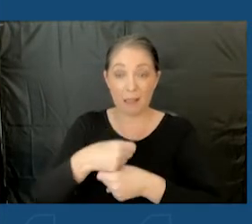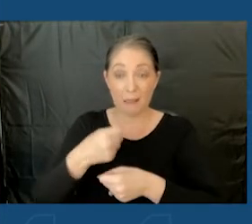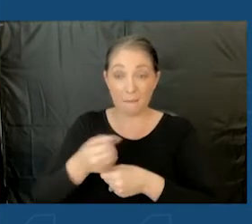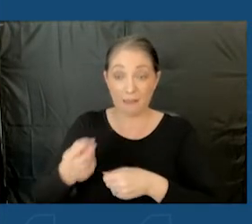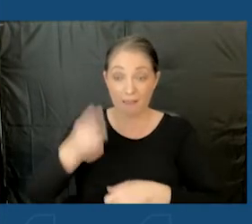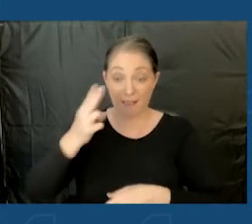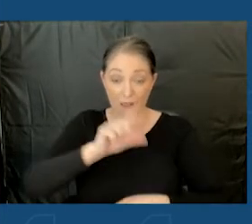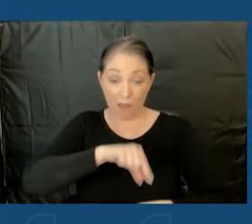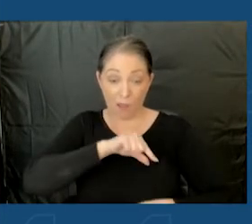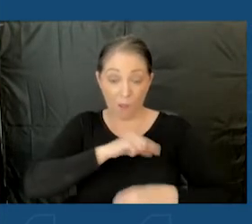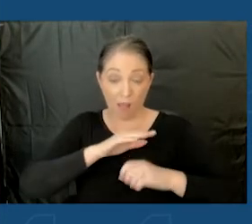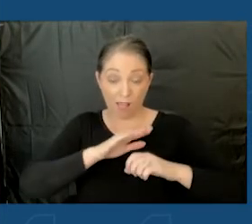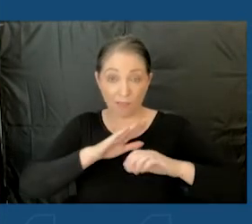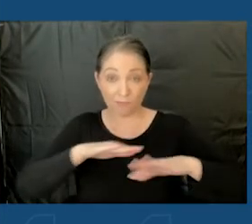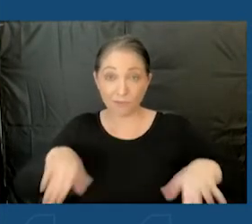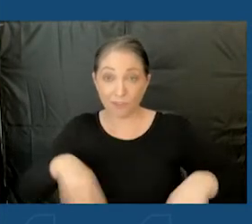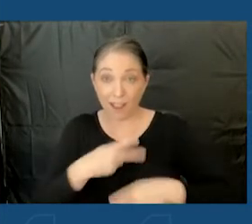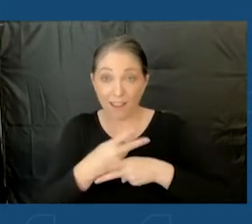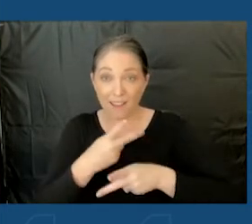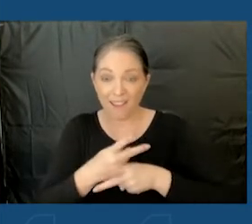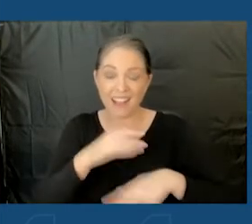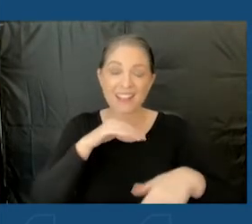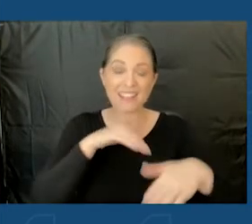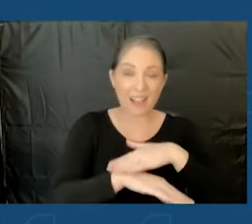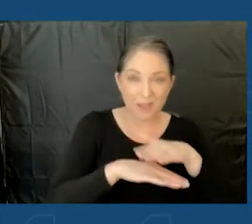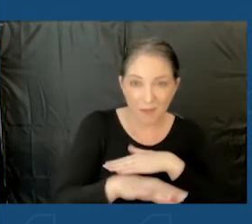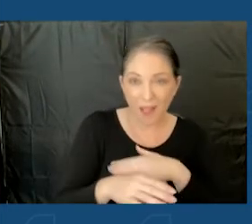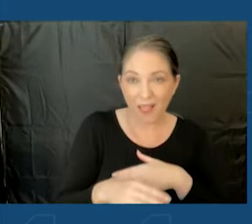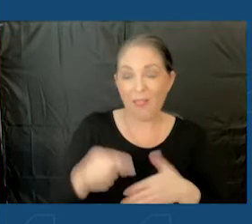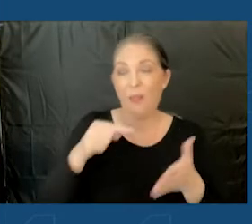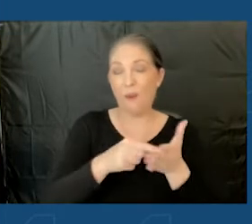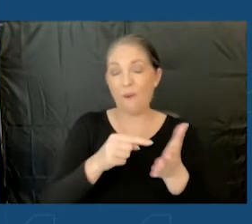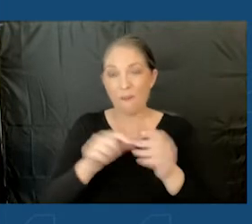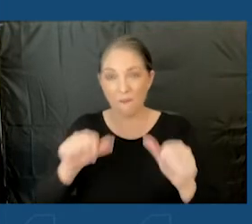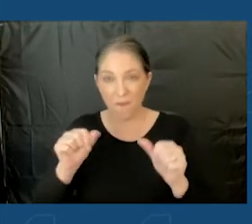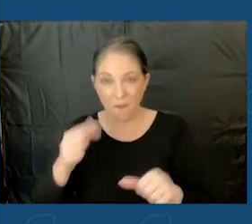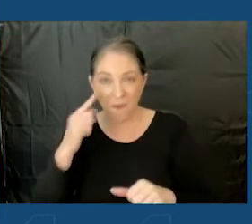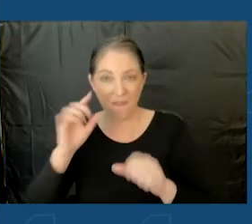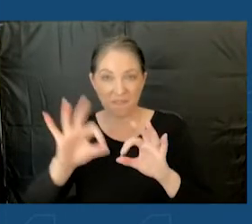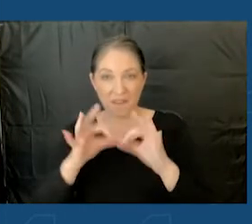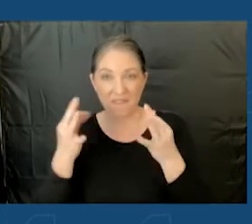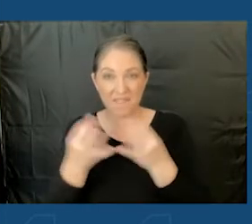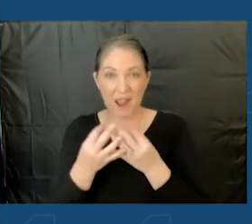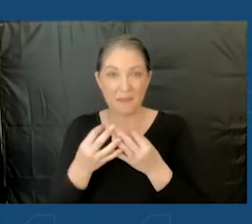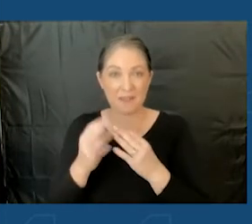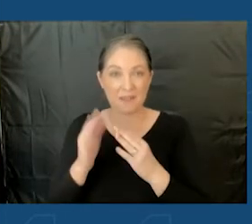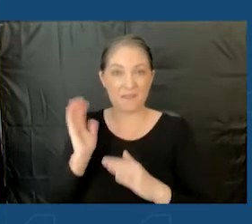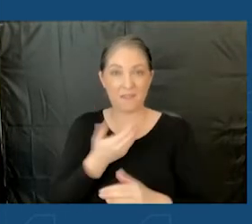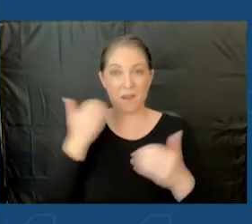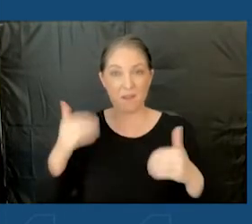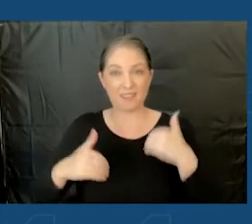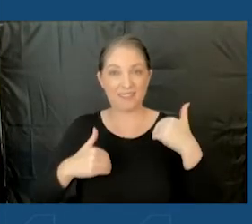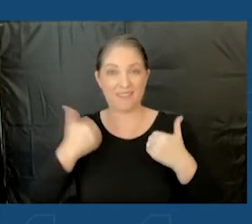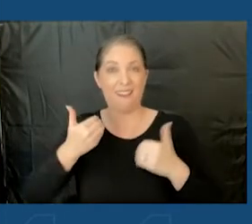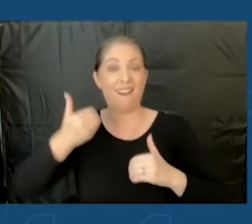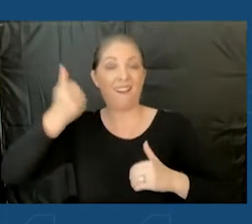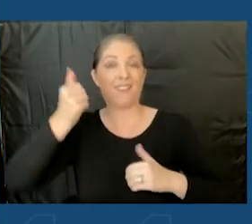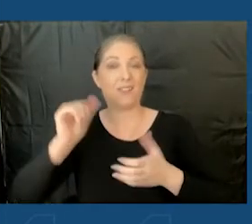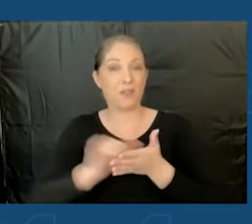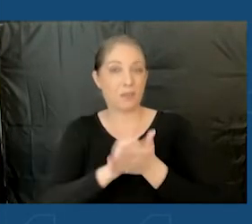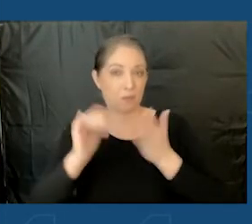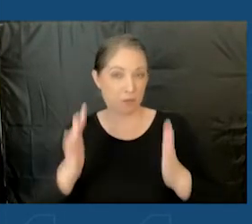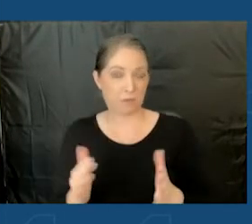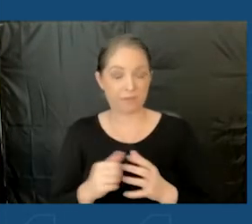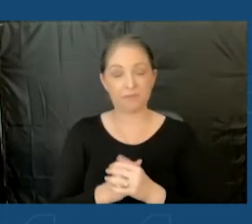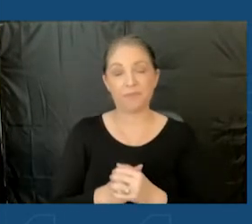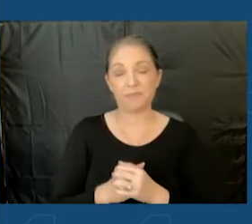more accessible and more affordable for families of our youngest New Yorkers. The past 2 years